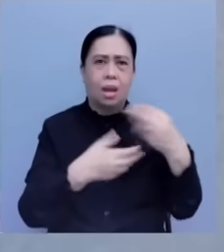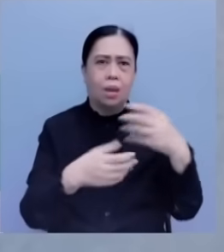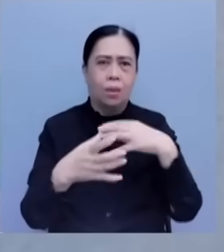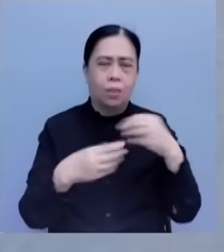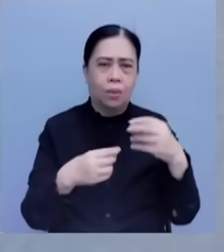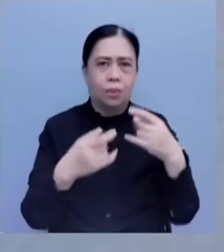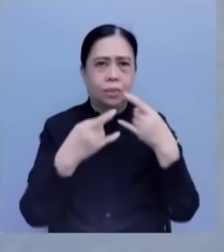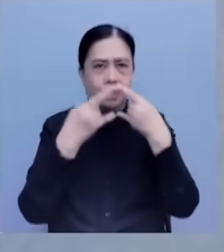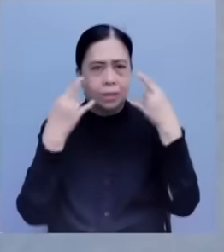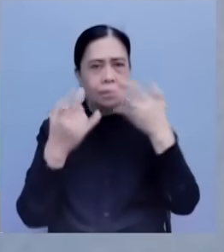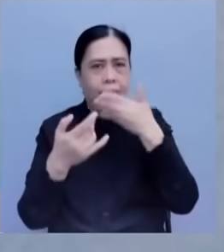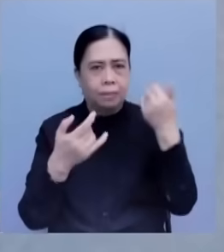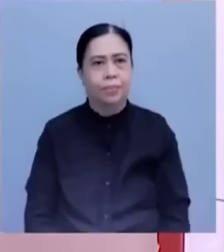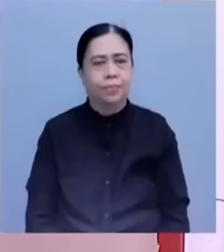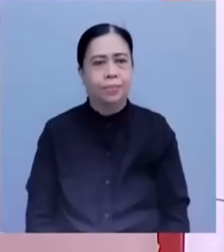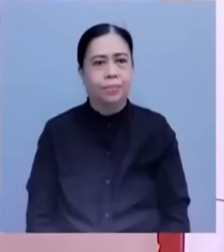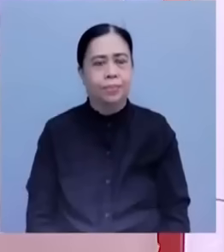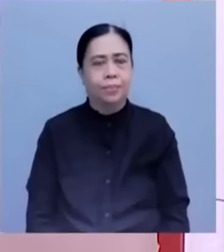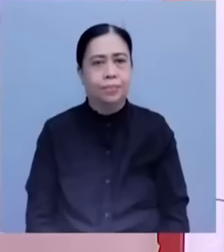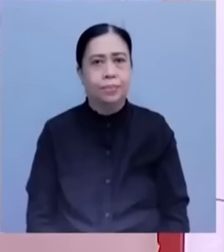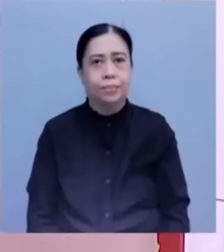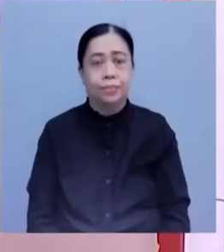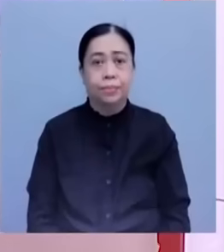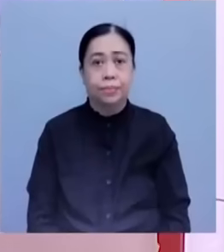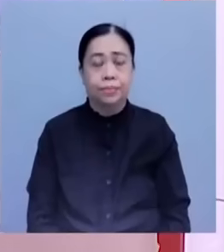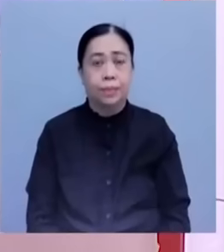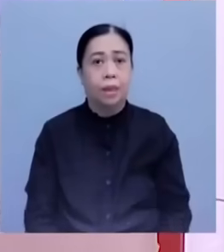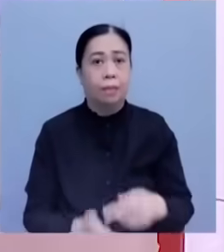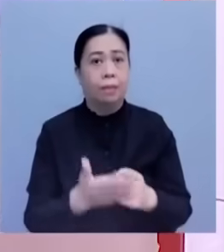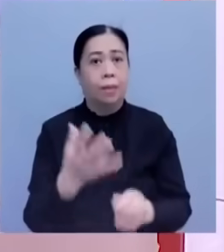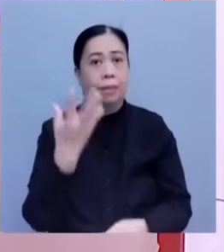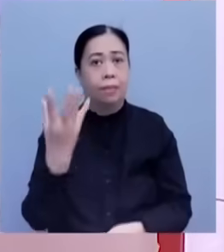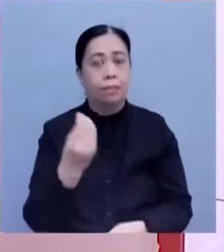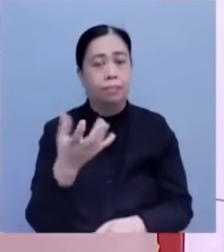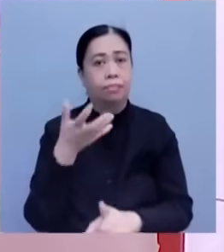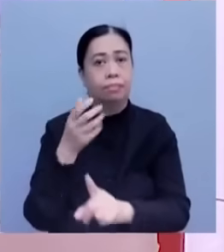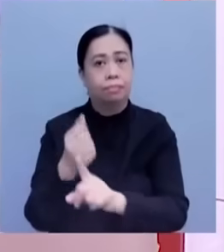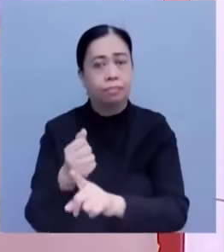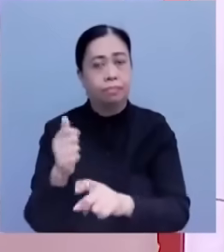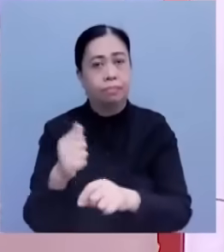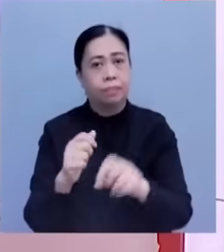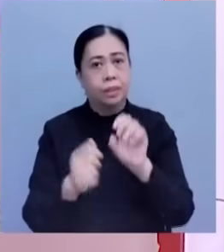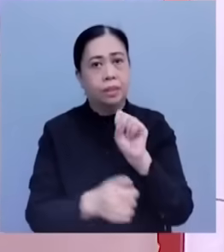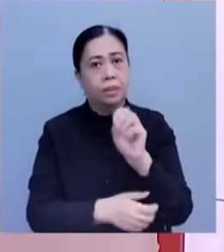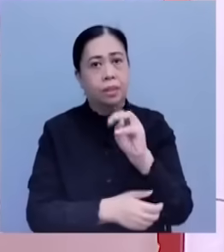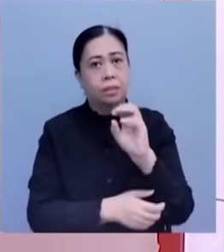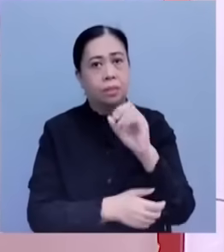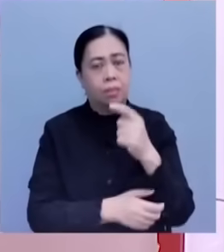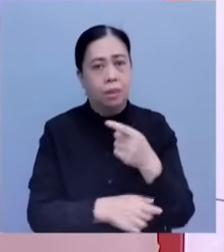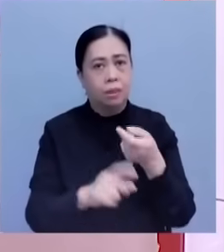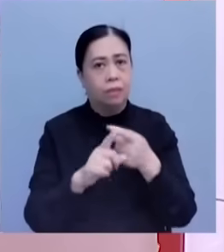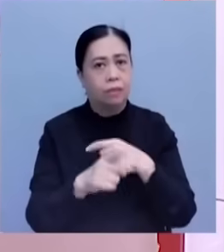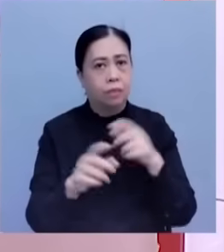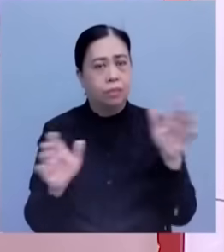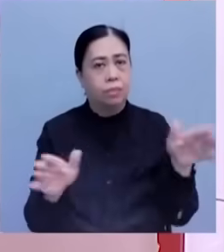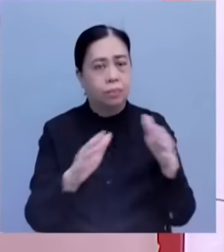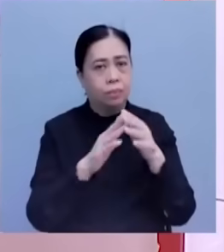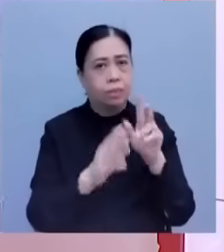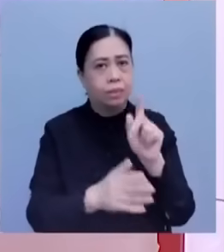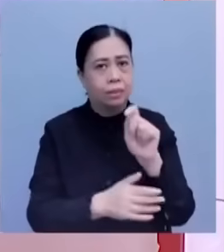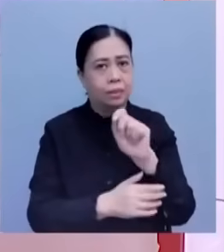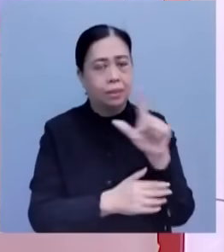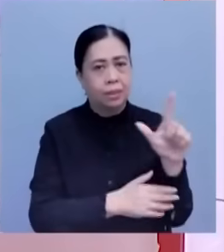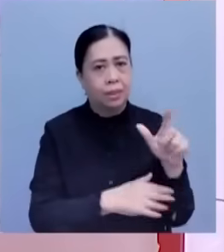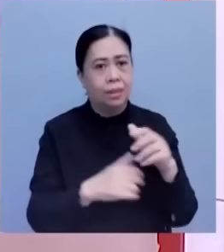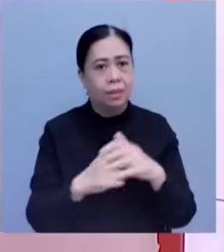masks when they are outside. Well, parts of Batangas are affected by the smog from Taal volcano. Let's get an update now from our very own Jeff Caparaz.